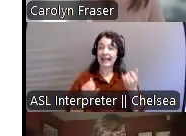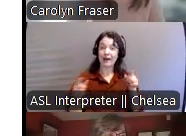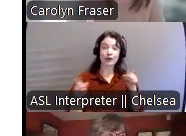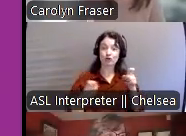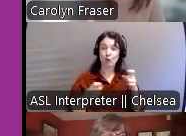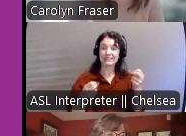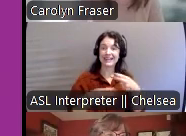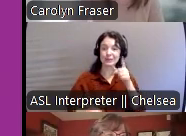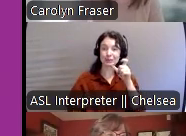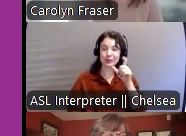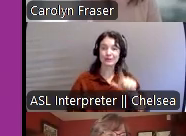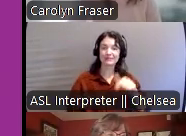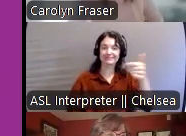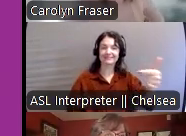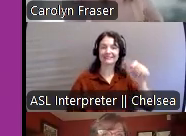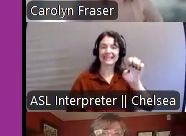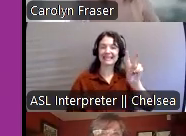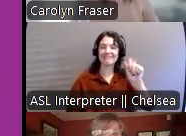Eva. Thank you.